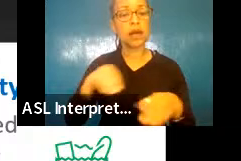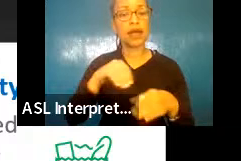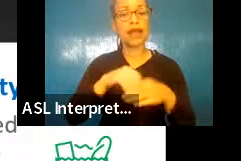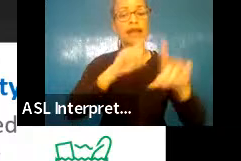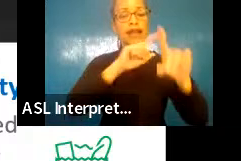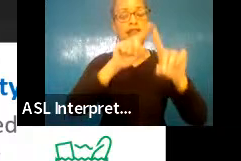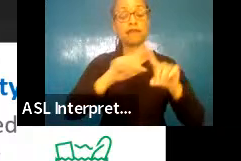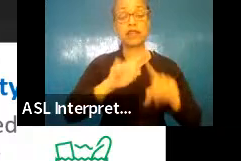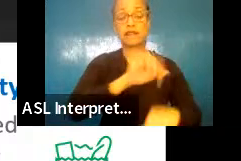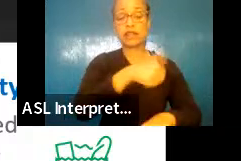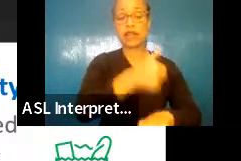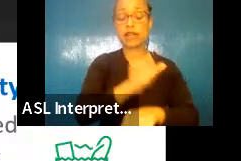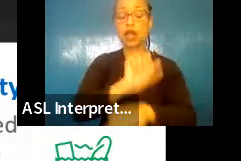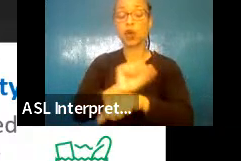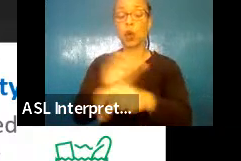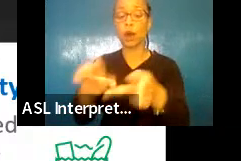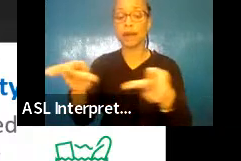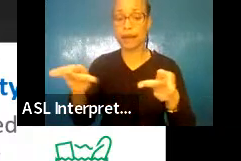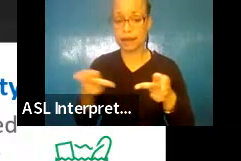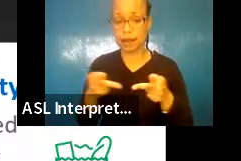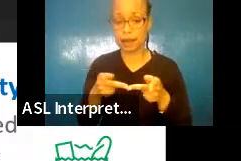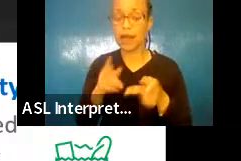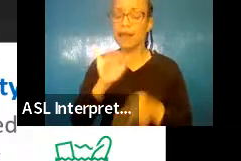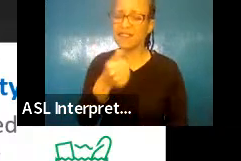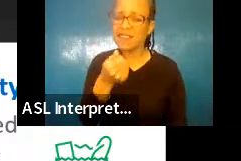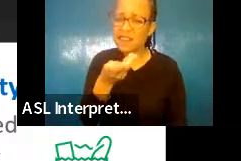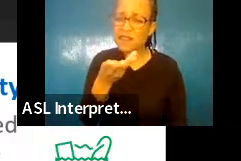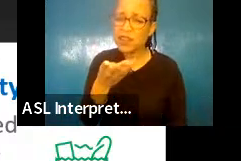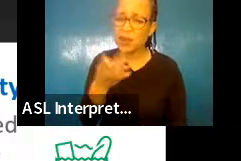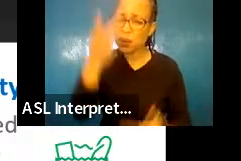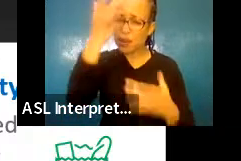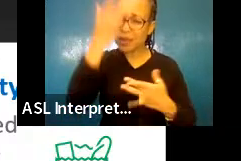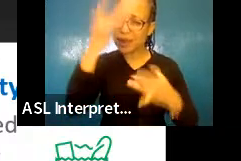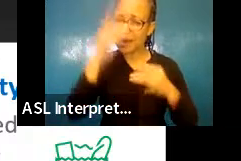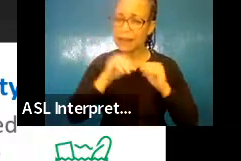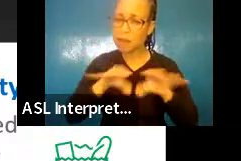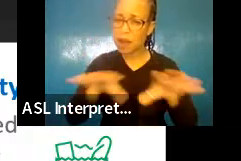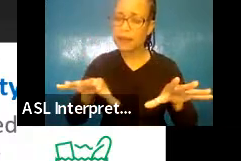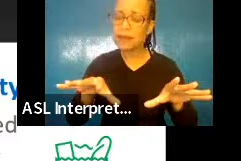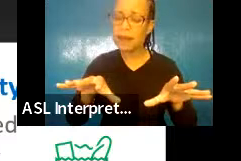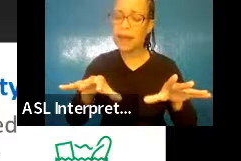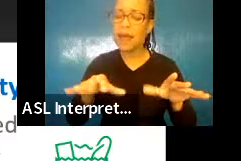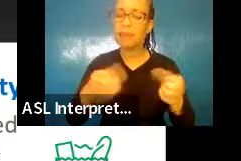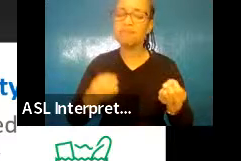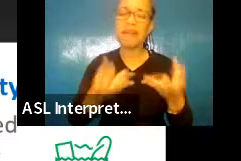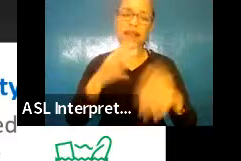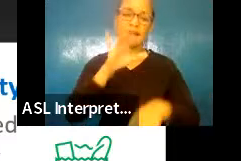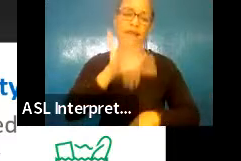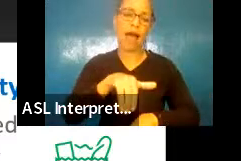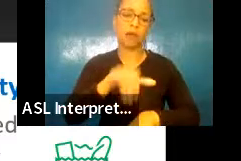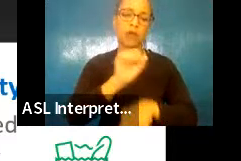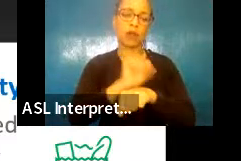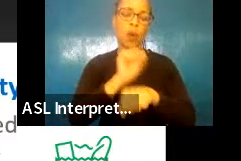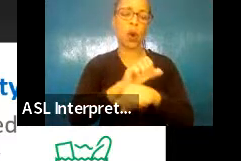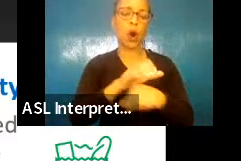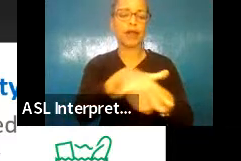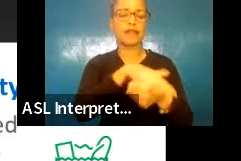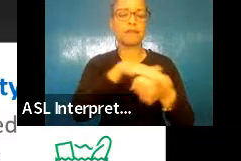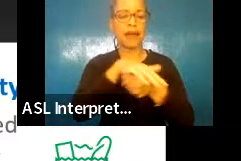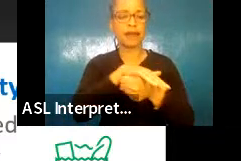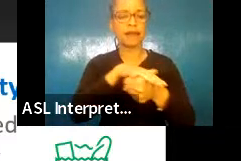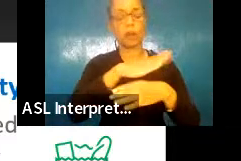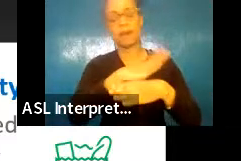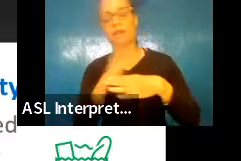So that's quite a few outbreaks that we've investigated, and many of those were in our workplaces, which had a quite a range